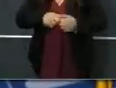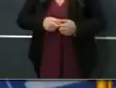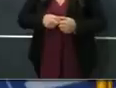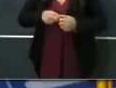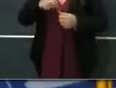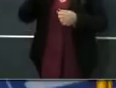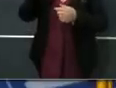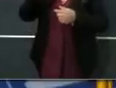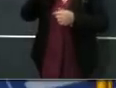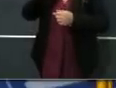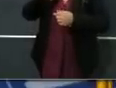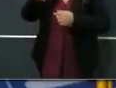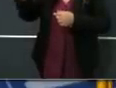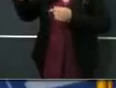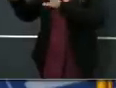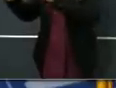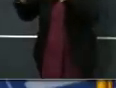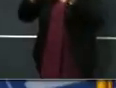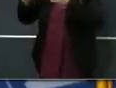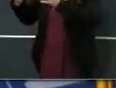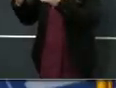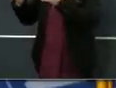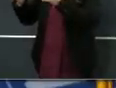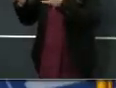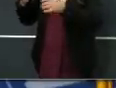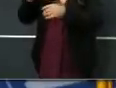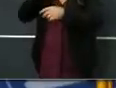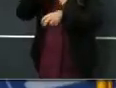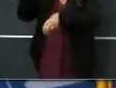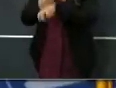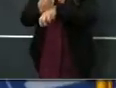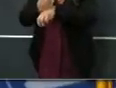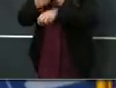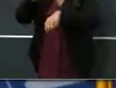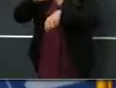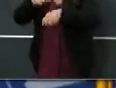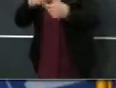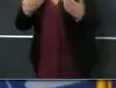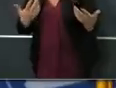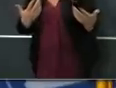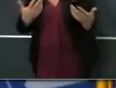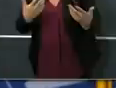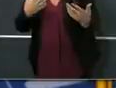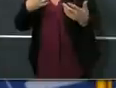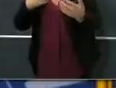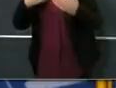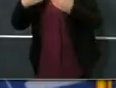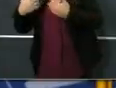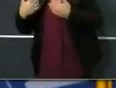communities who have had the hardest time with the burden of health, poor